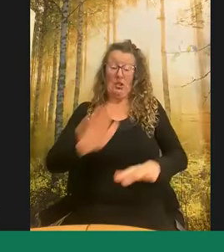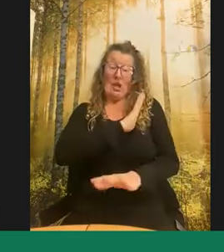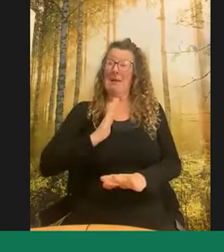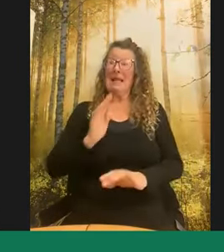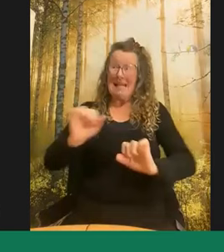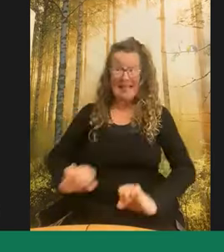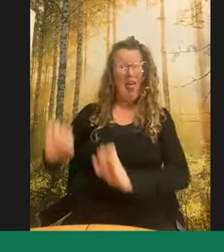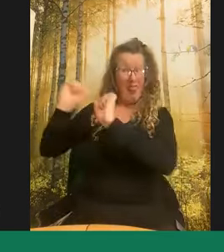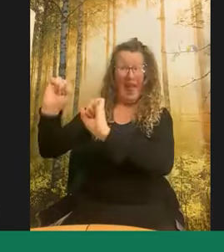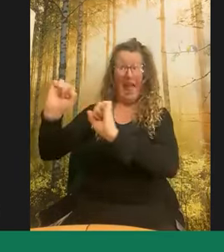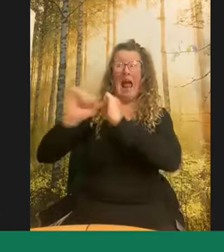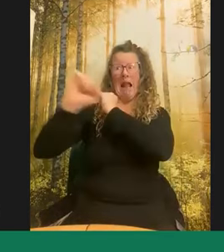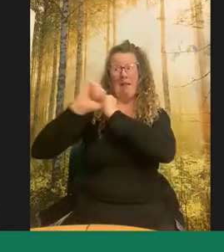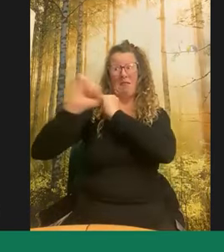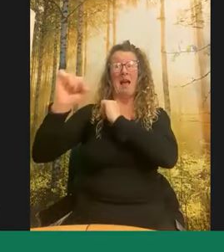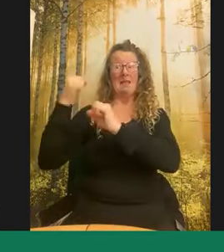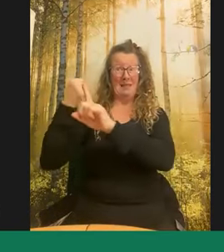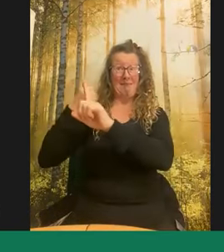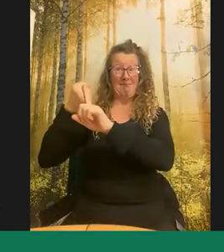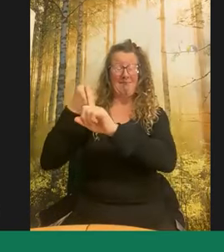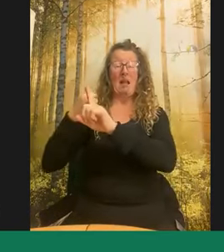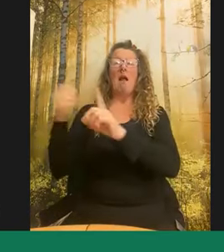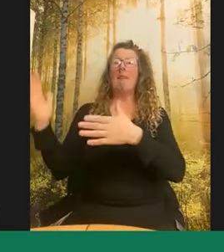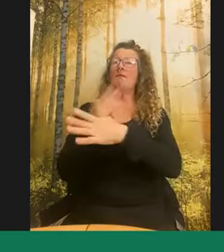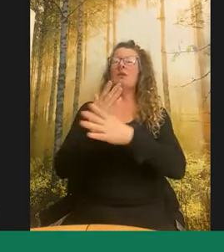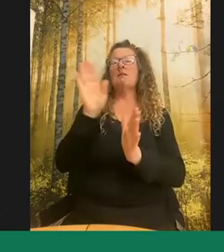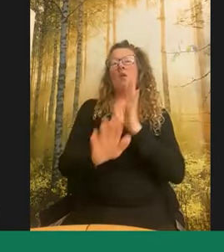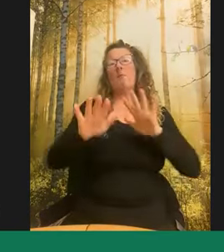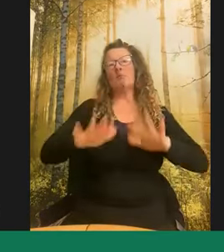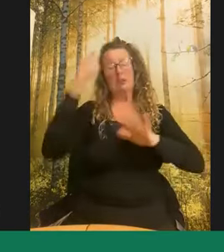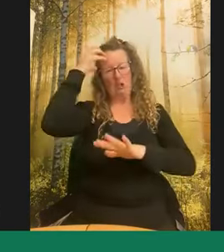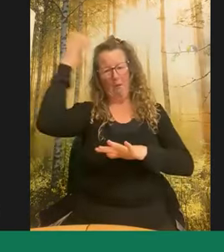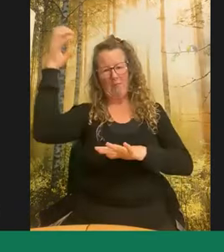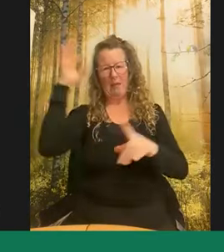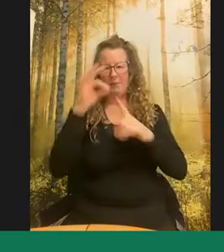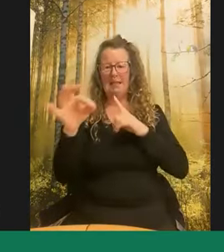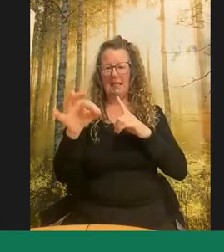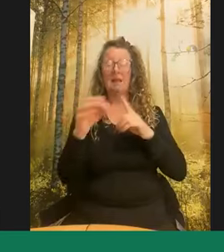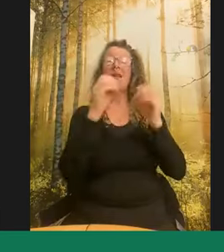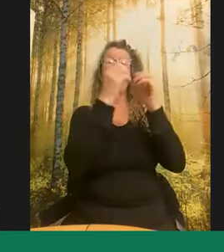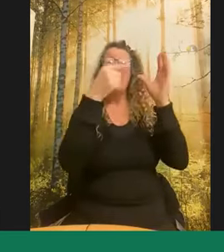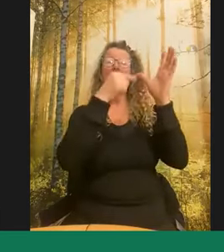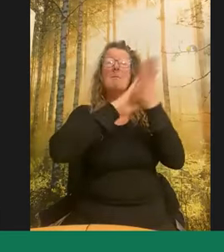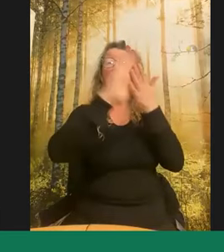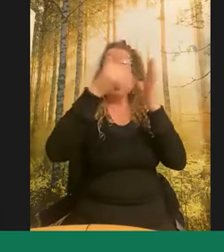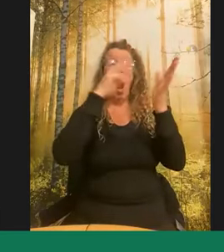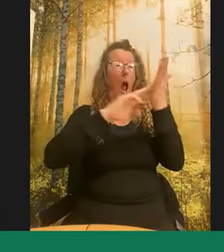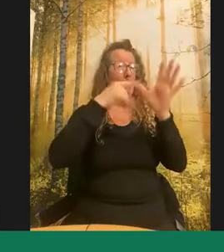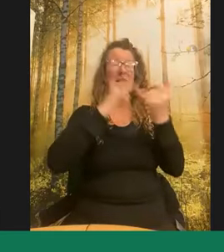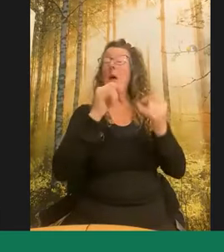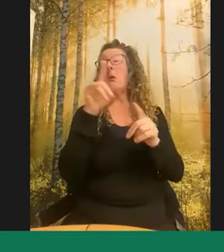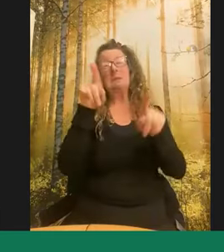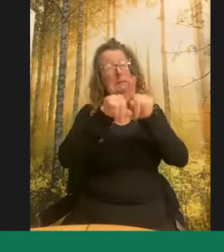advertising campaign. So the first one was from the British government, particularly that one in the Bahamas, but they were similar ones in Trinidad, in